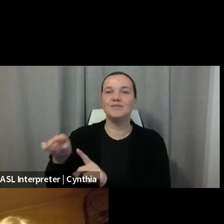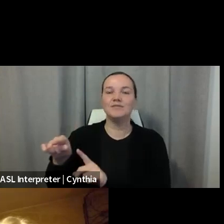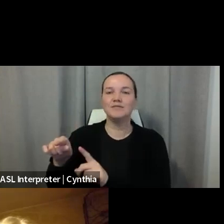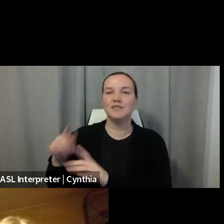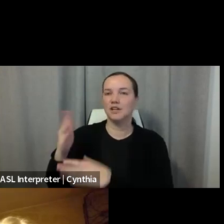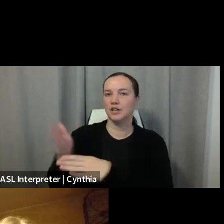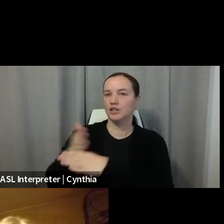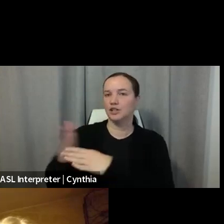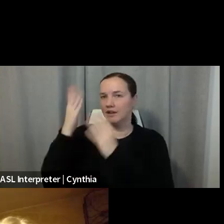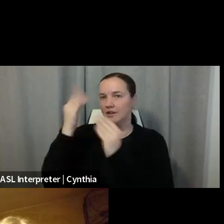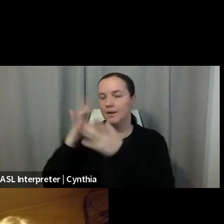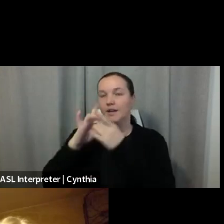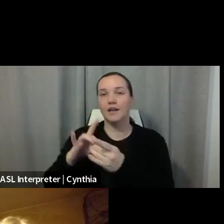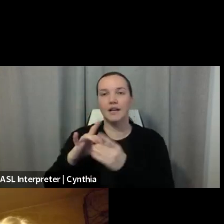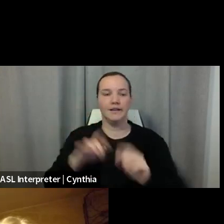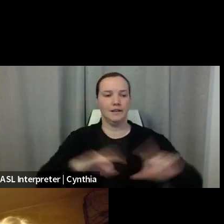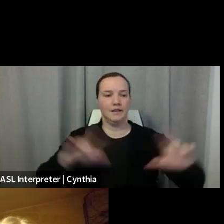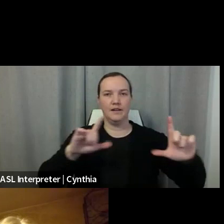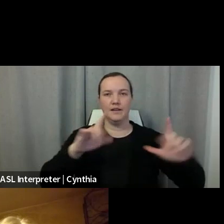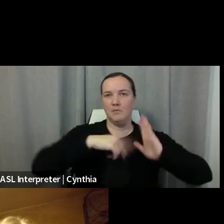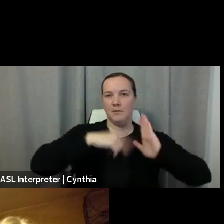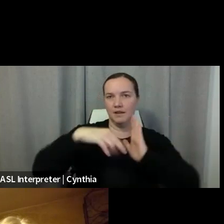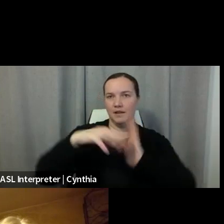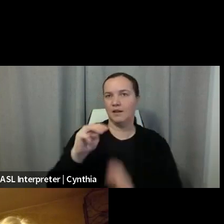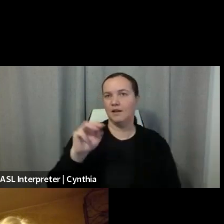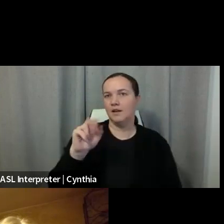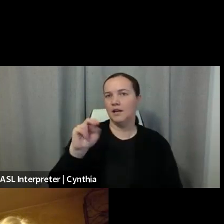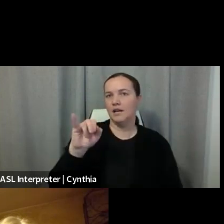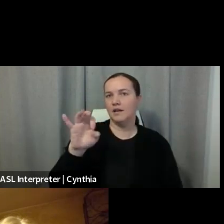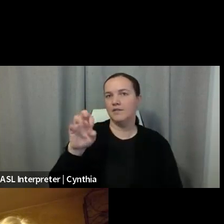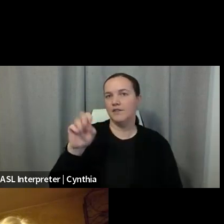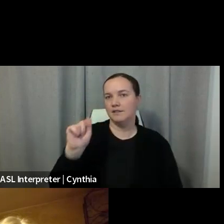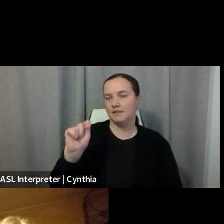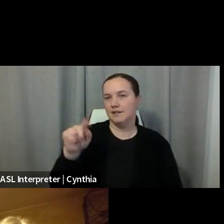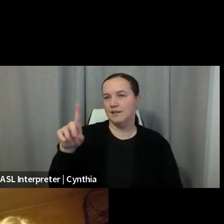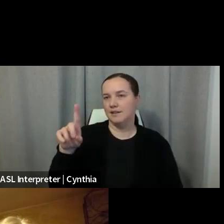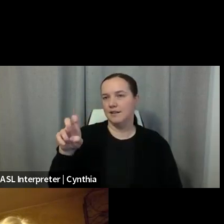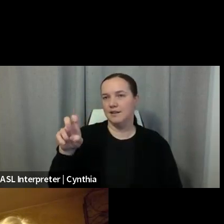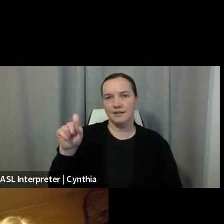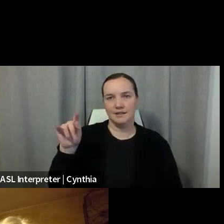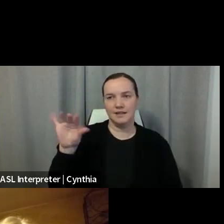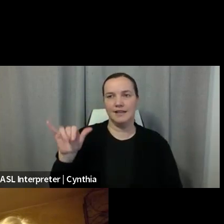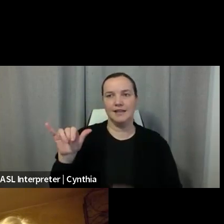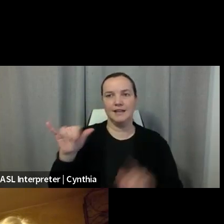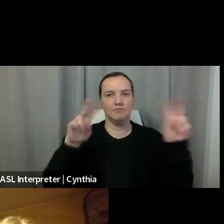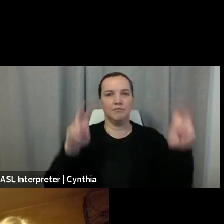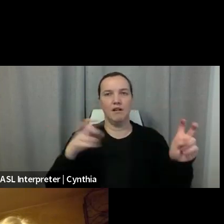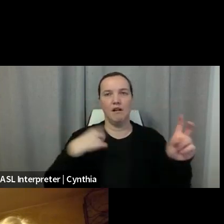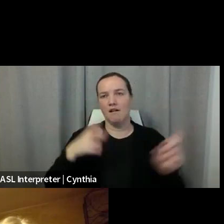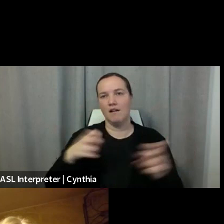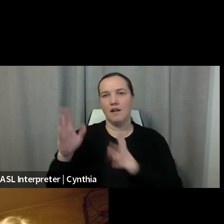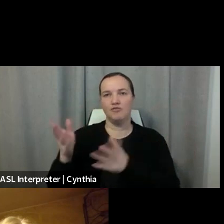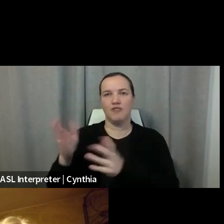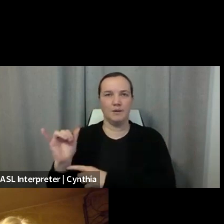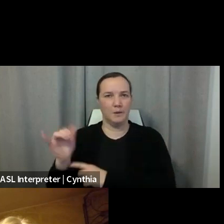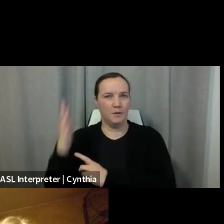shared the information about the Manifest Destiny painting. And then I've also put in the chat, I'll put it again, because I think when you're in breakout rooms,